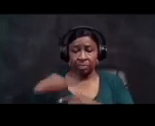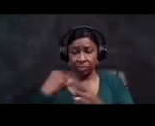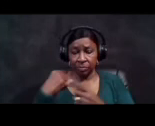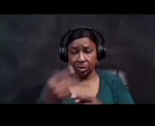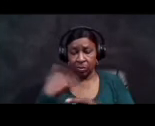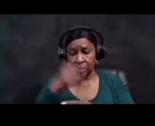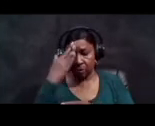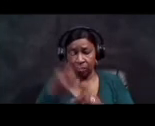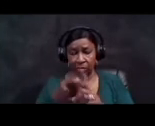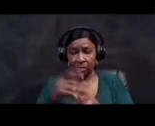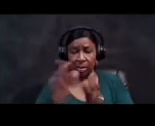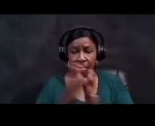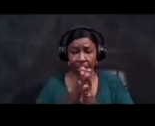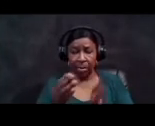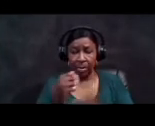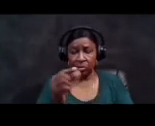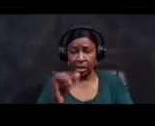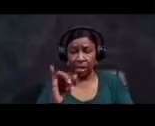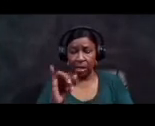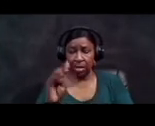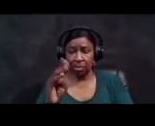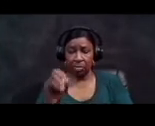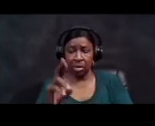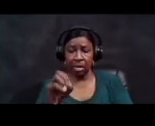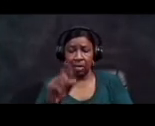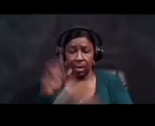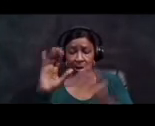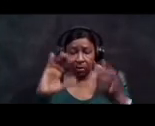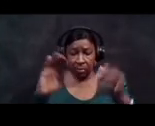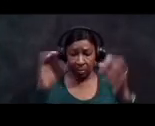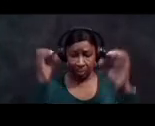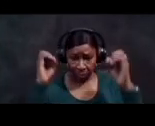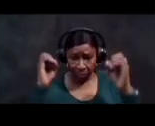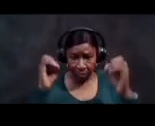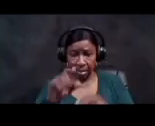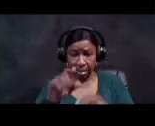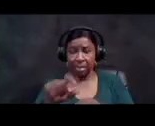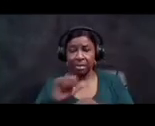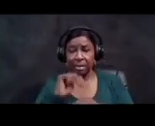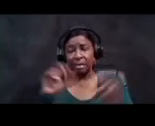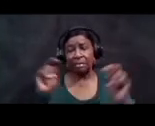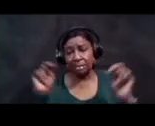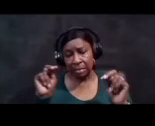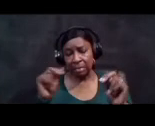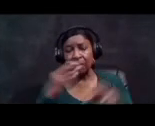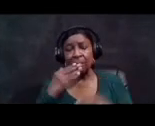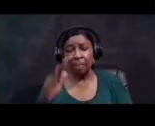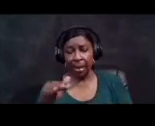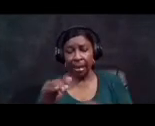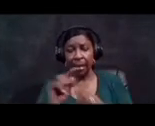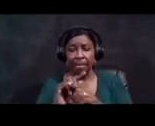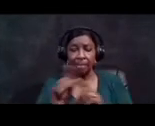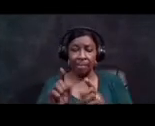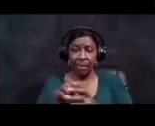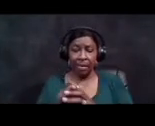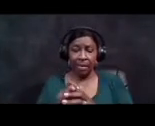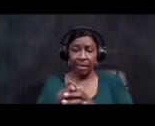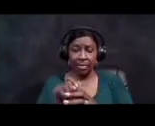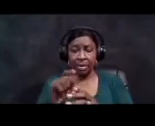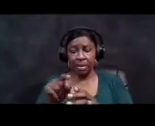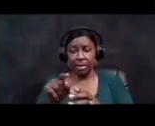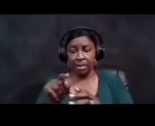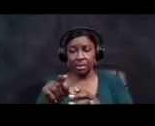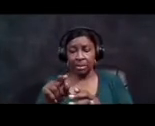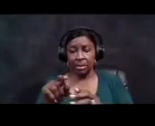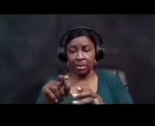Gilmore, crisis, and I'll quote her, is not objectively bad or good, rather it signals systemic change whose outcome